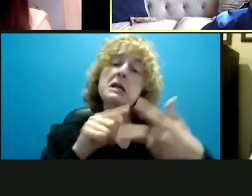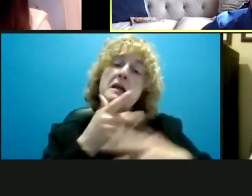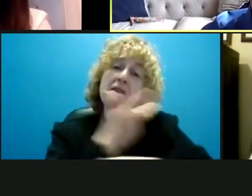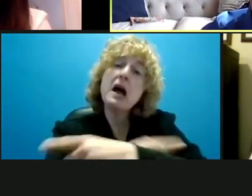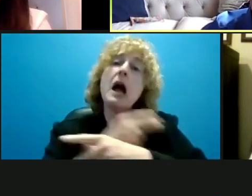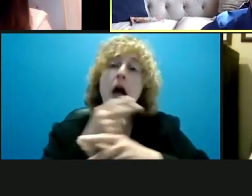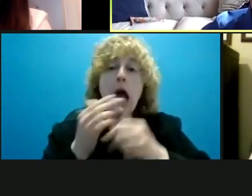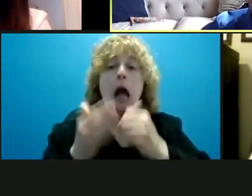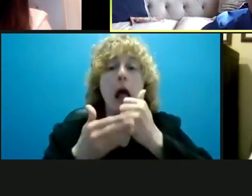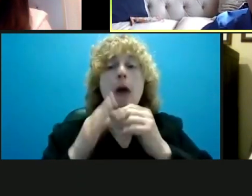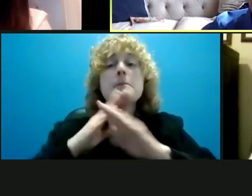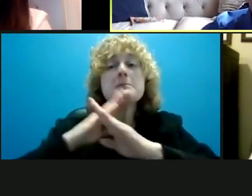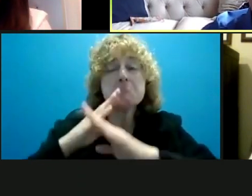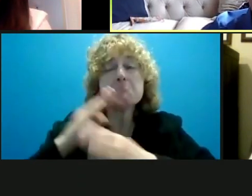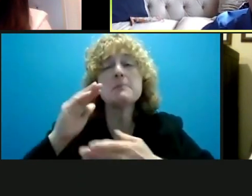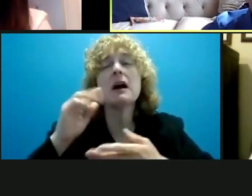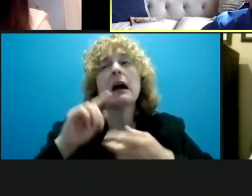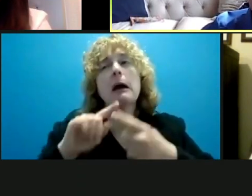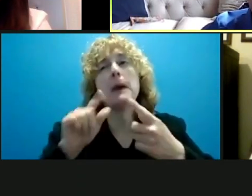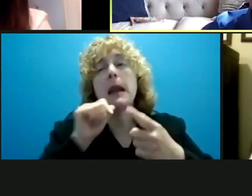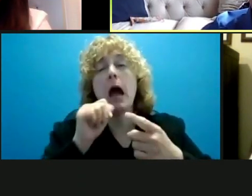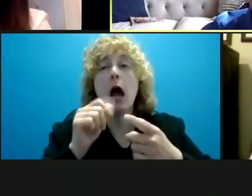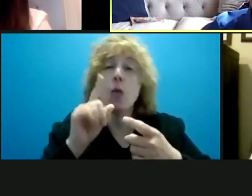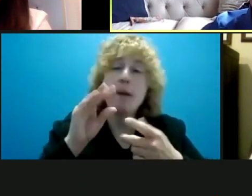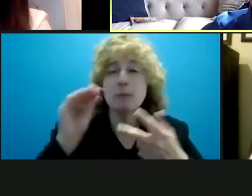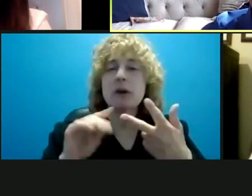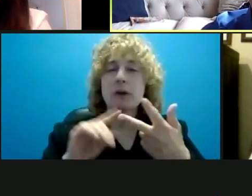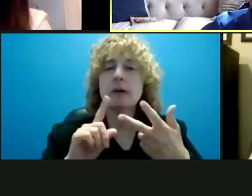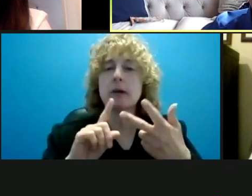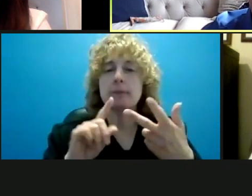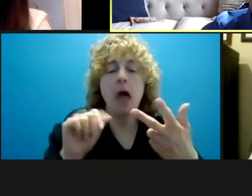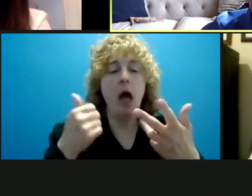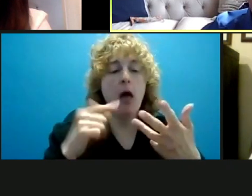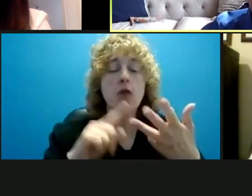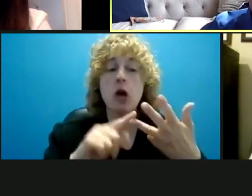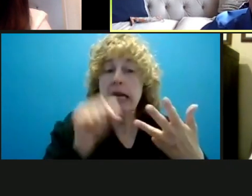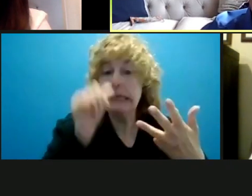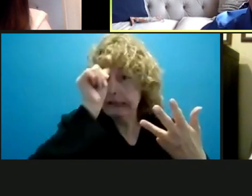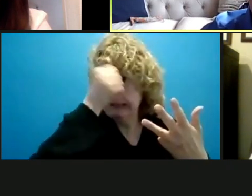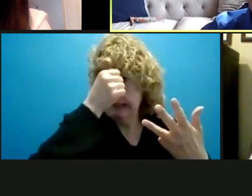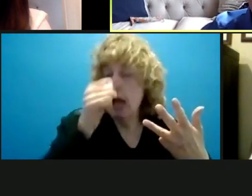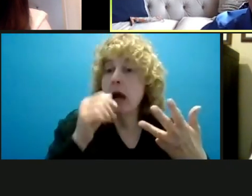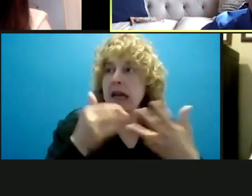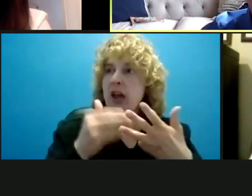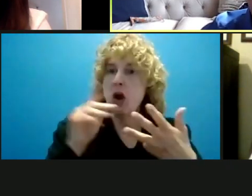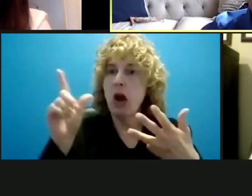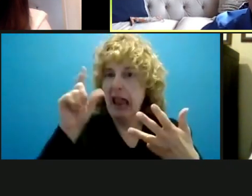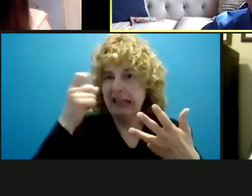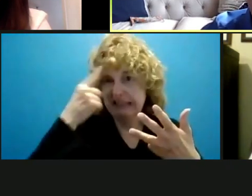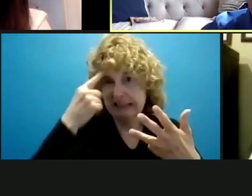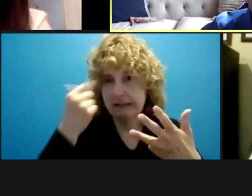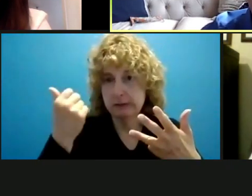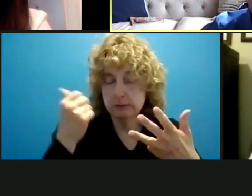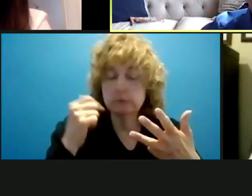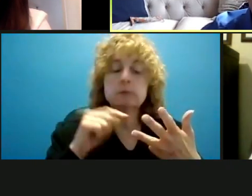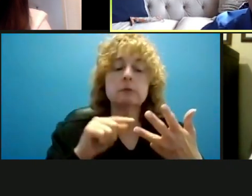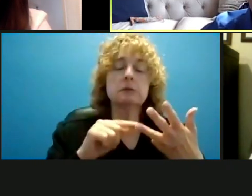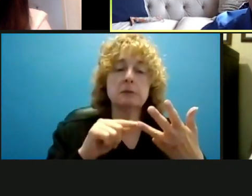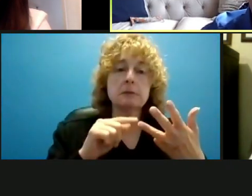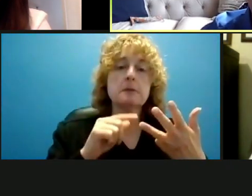was one case north of Lansing of the Indian or India variant. There's good data from Israel that the